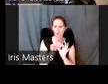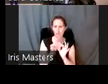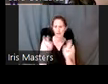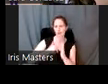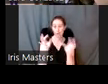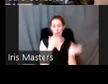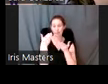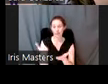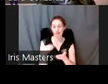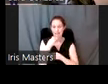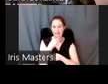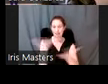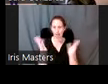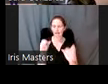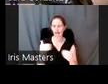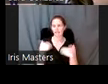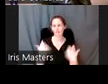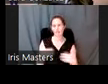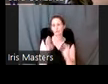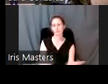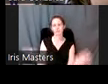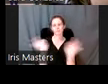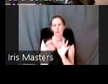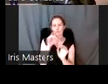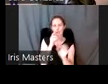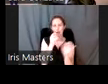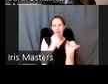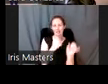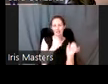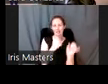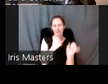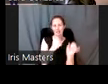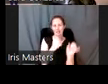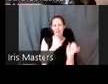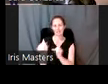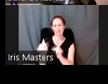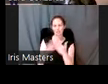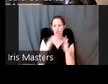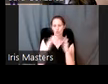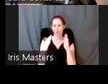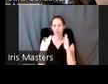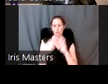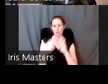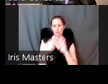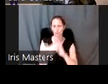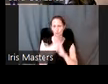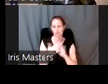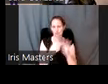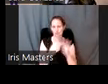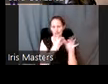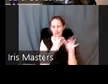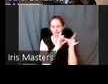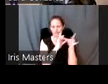record, the stories that we carry, that we tell, can carry great import for the individuals or communities